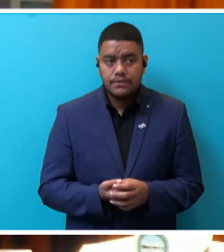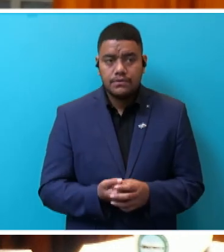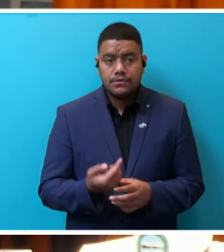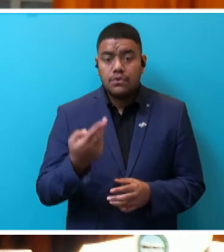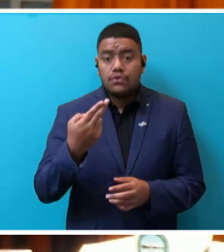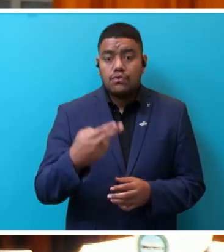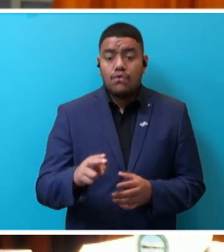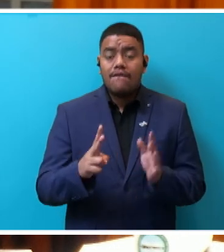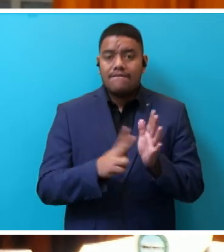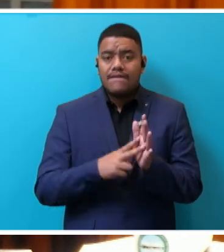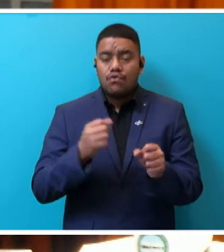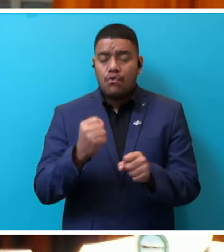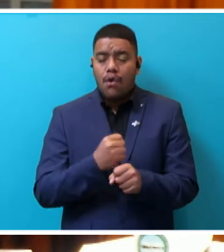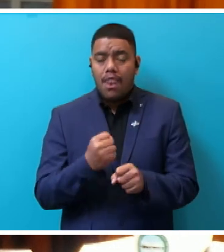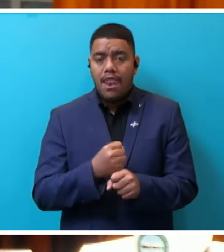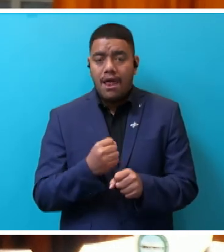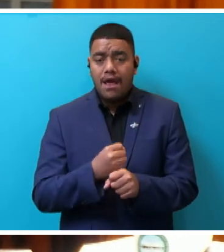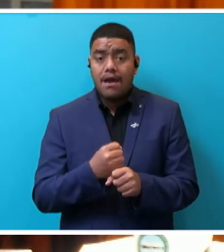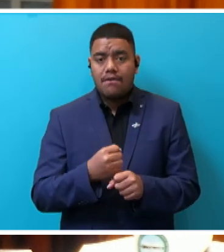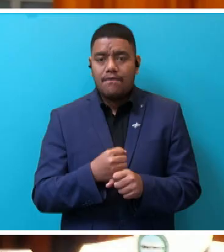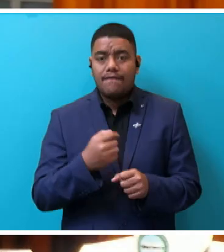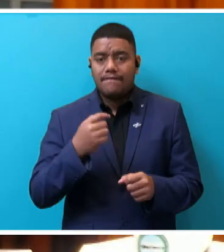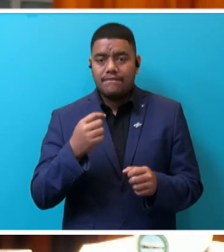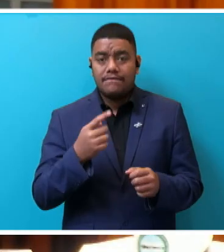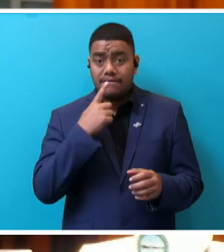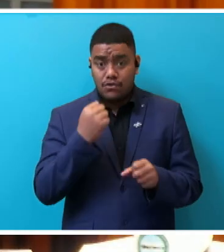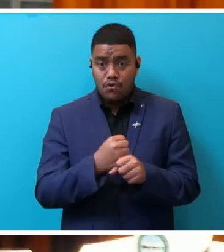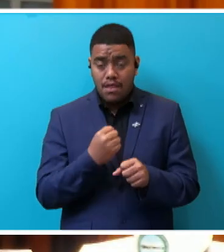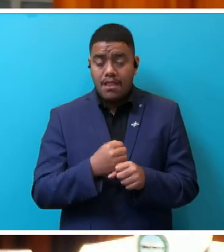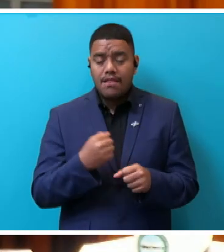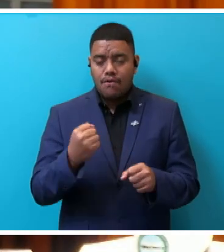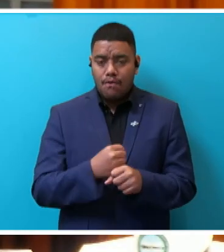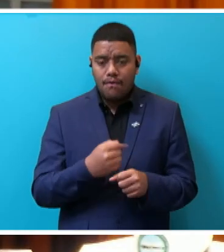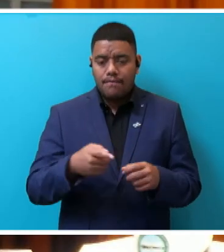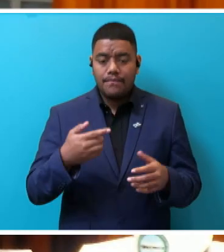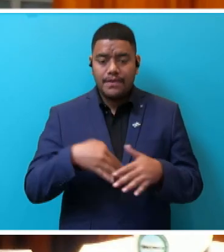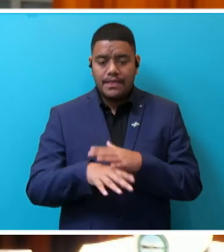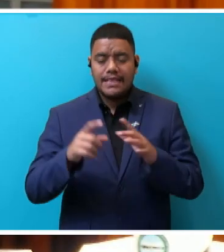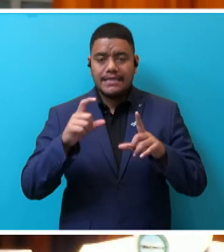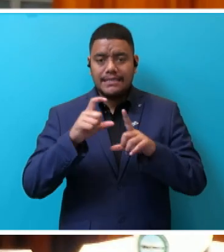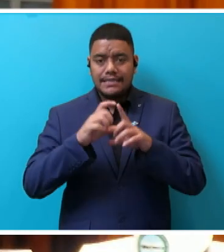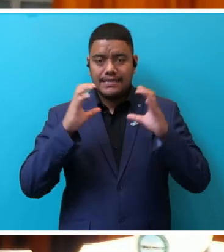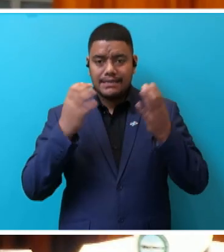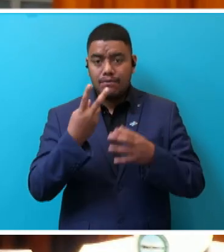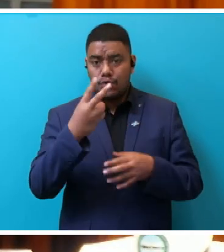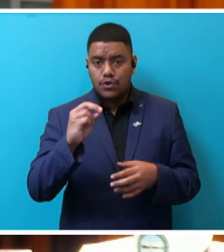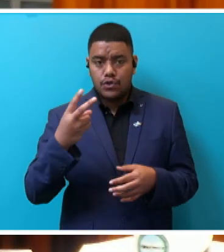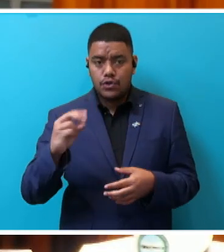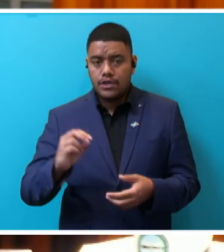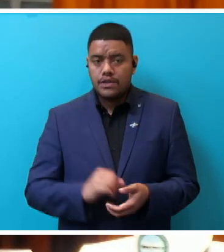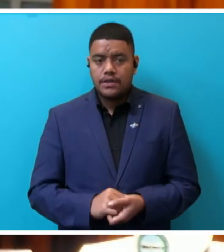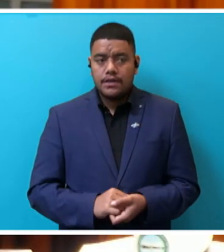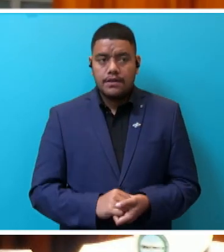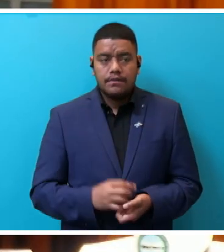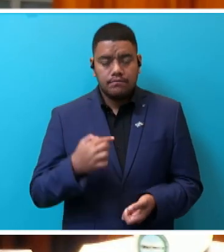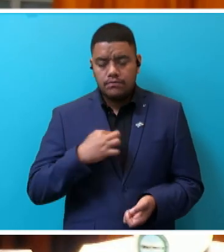to Vatukoula Gold Mine after a very competitive tender process in December of 2020. I'm